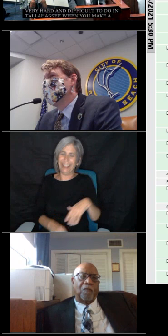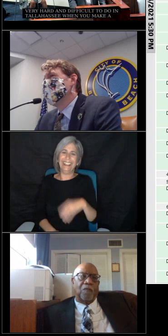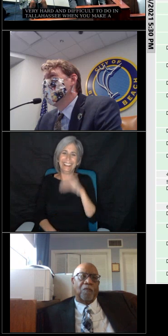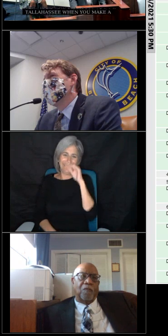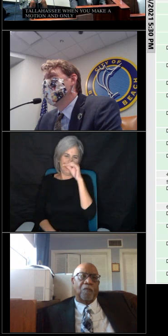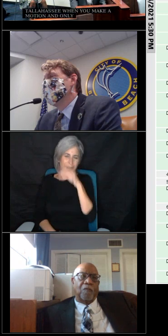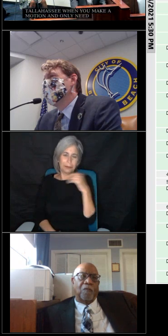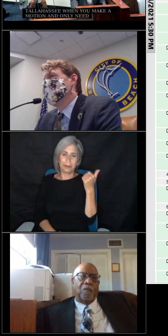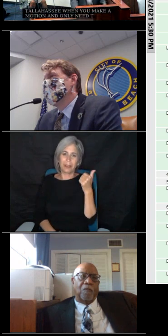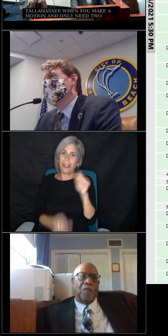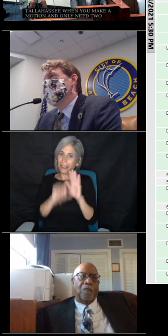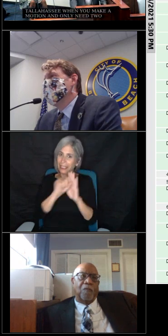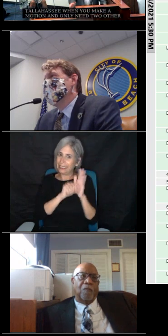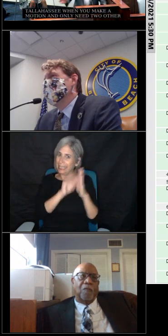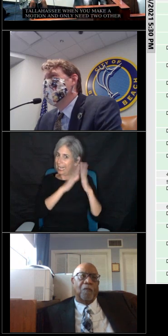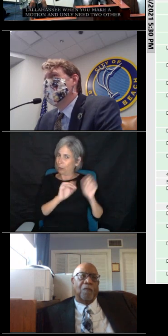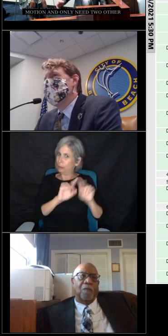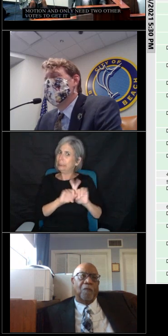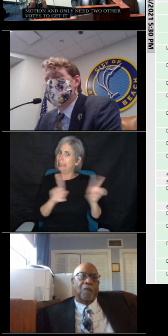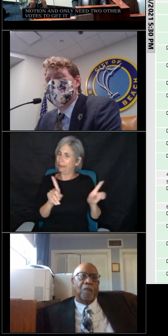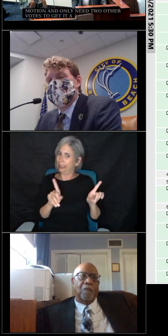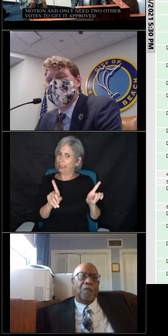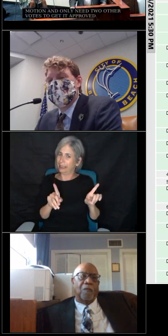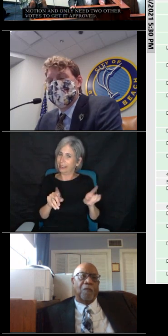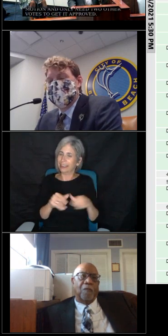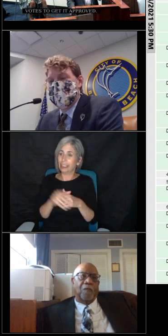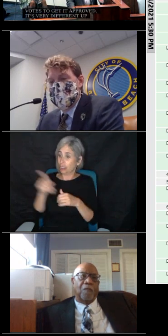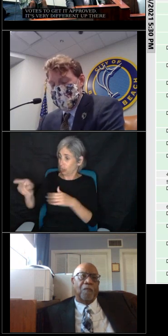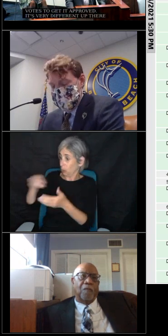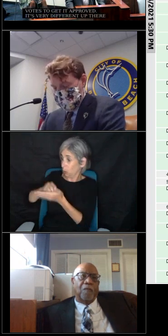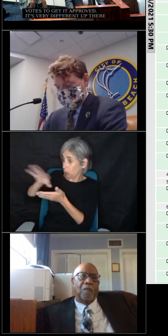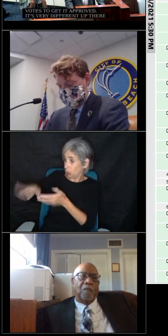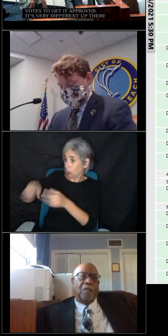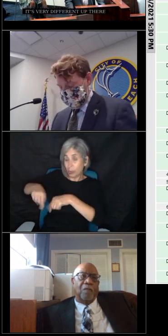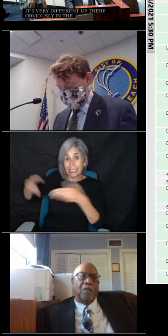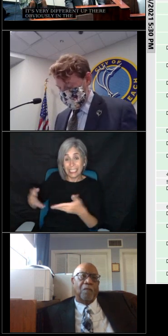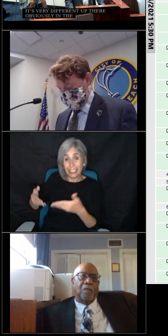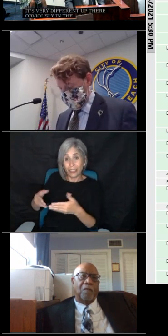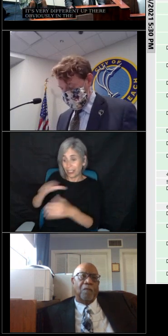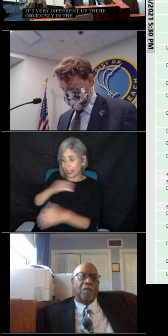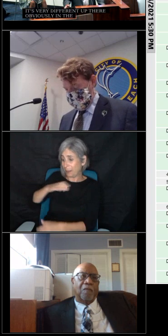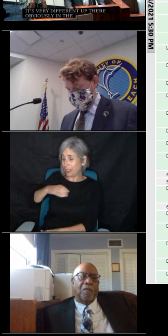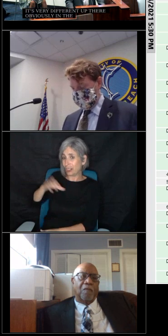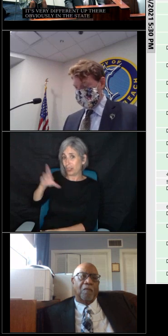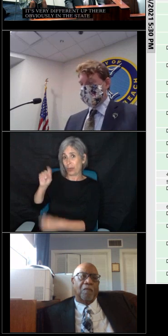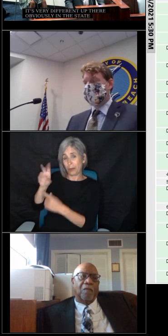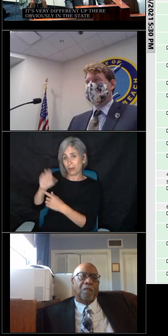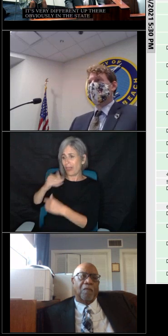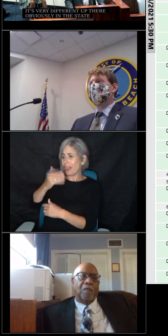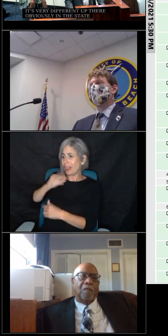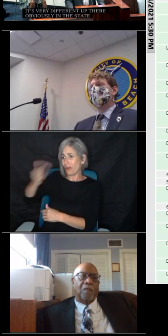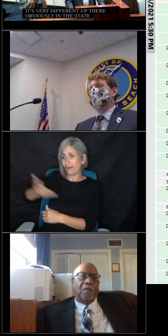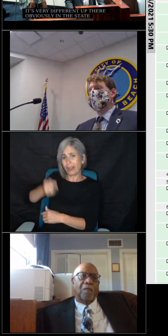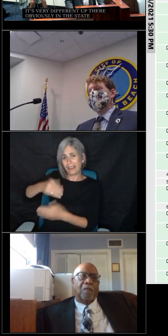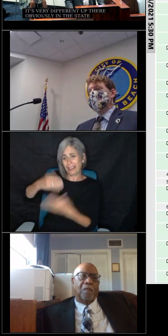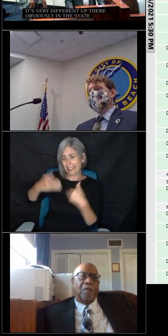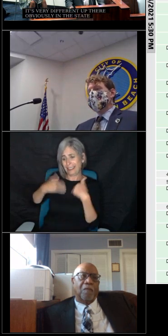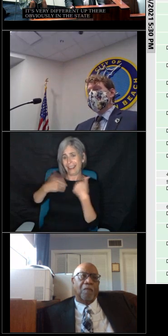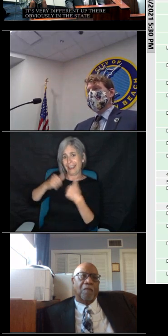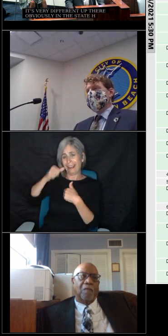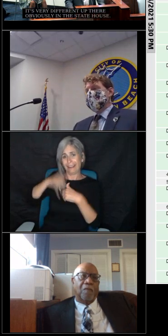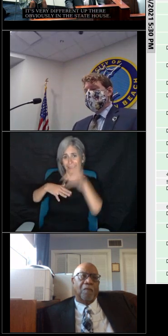the State House. And to you students here, and Commissioner Romulus, thank you for inviting these young ladies